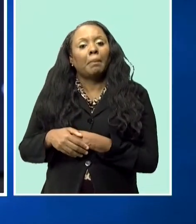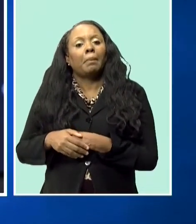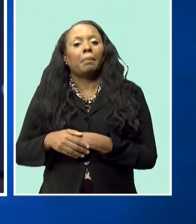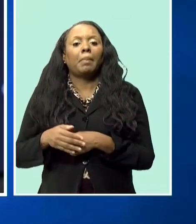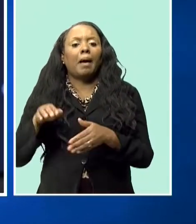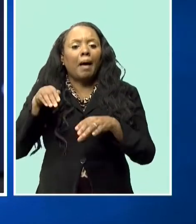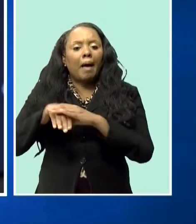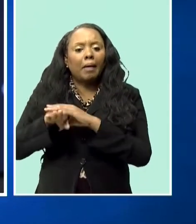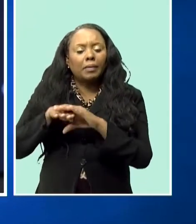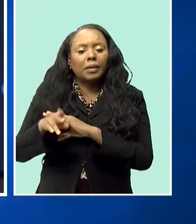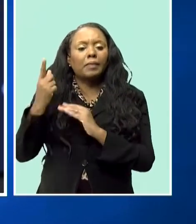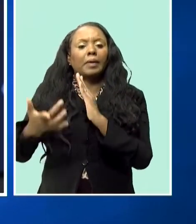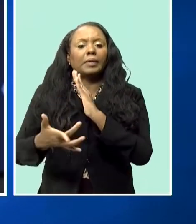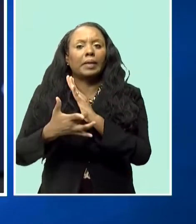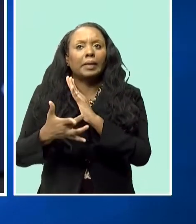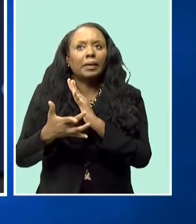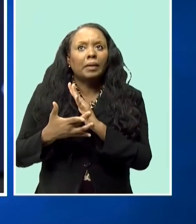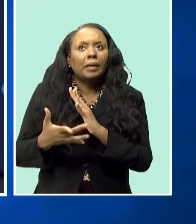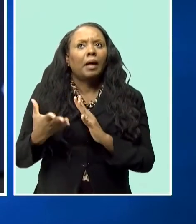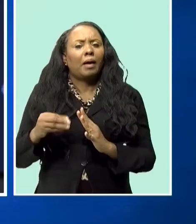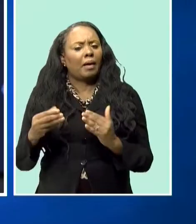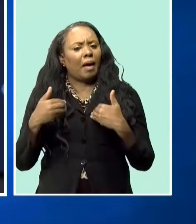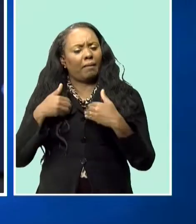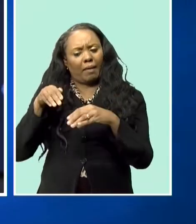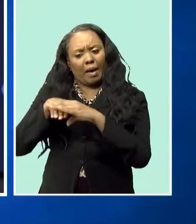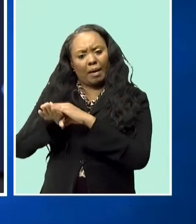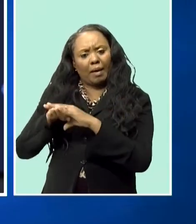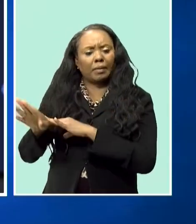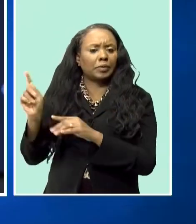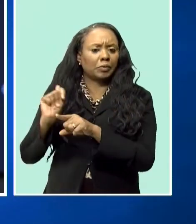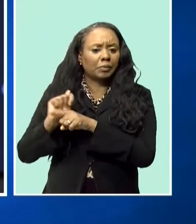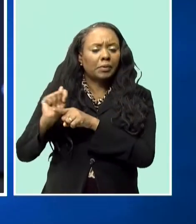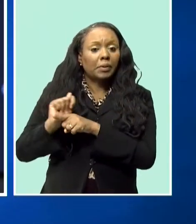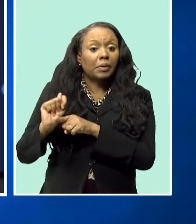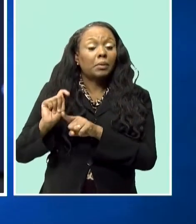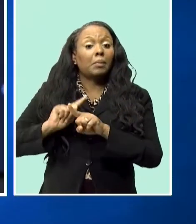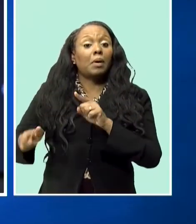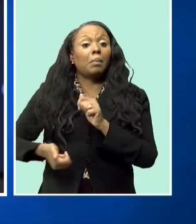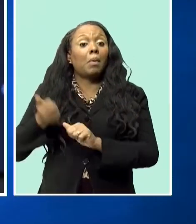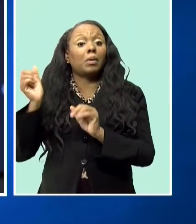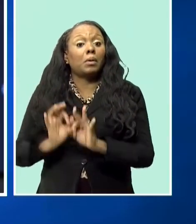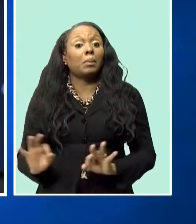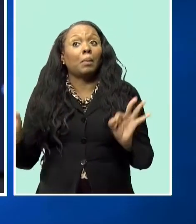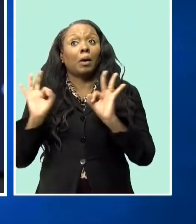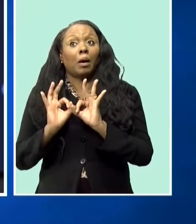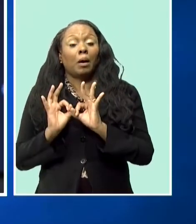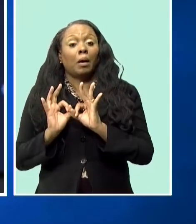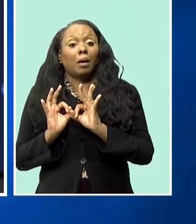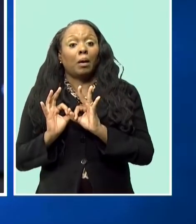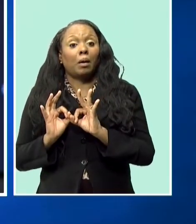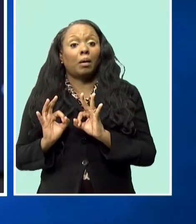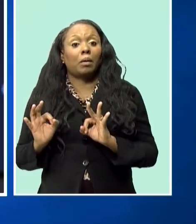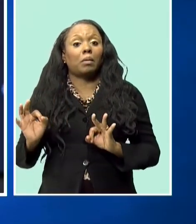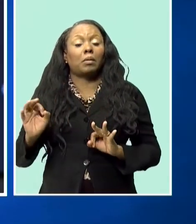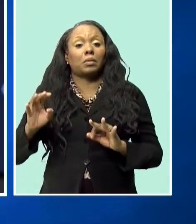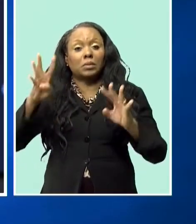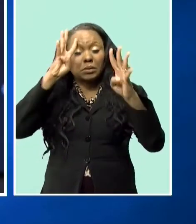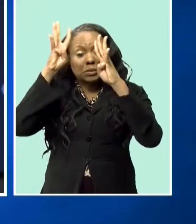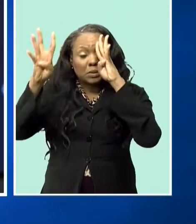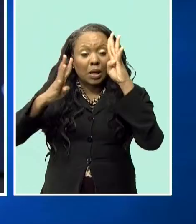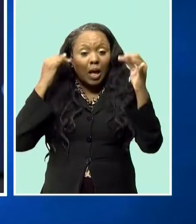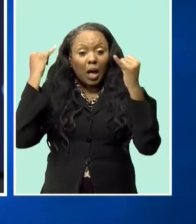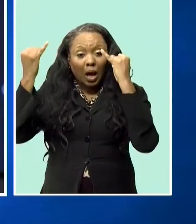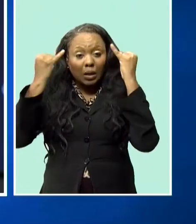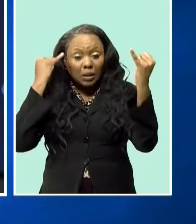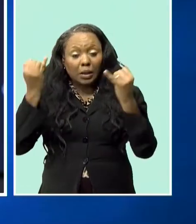technical capacity and training that is needed. But most importantly, when coming up with the solutions and ideas, we